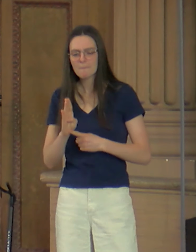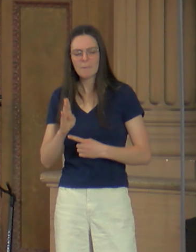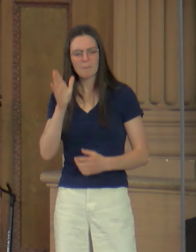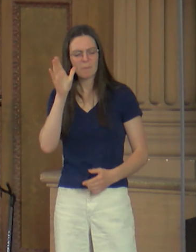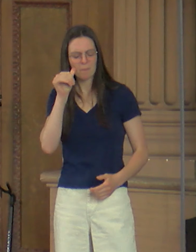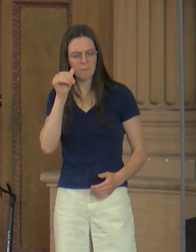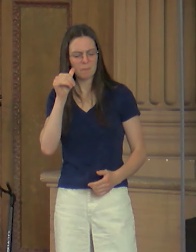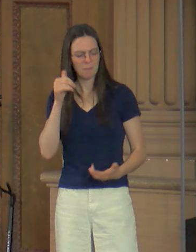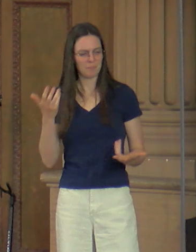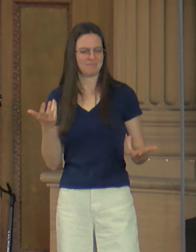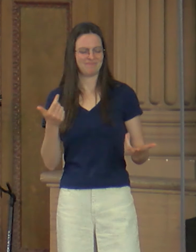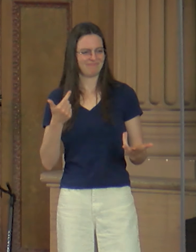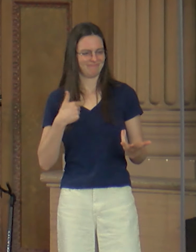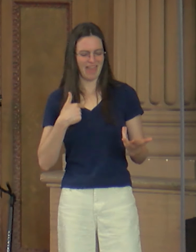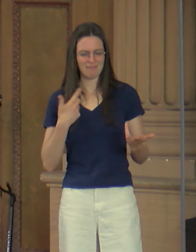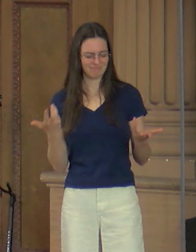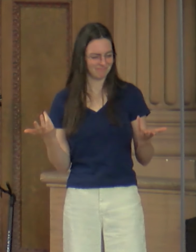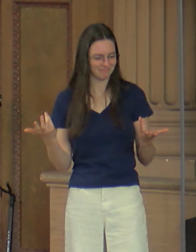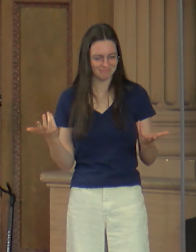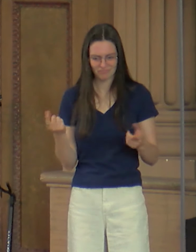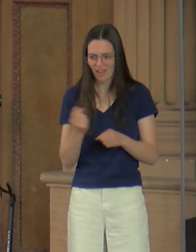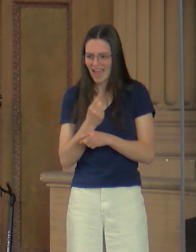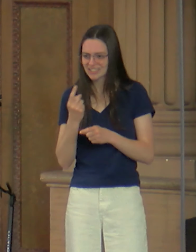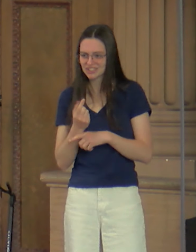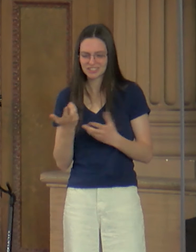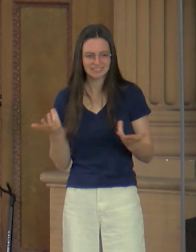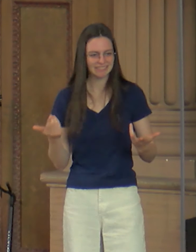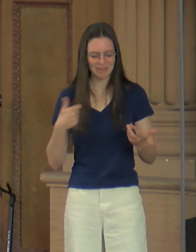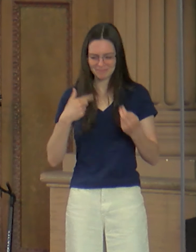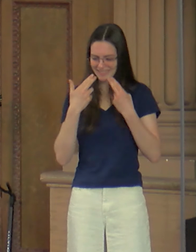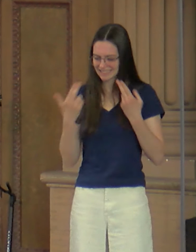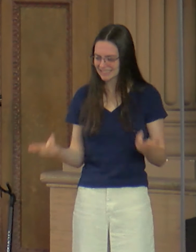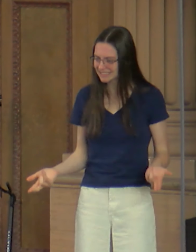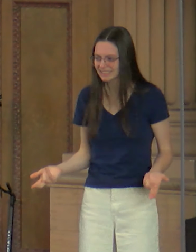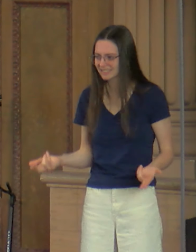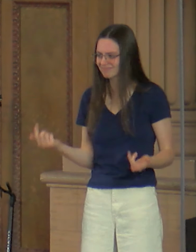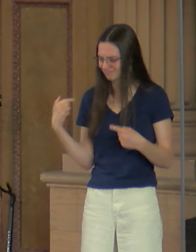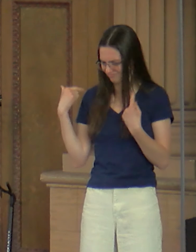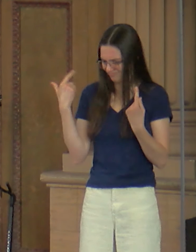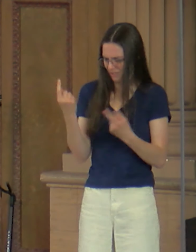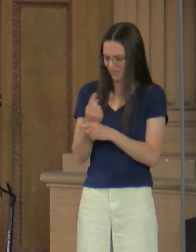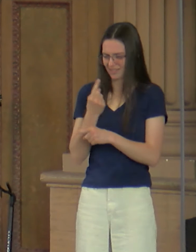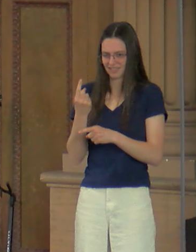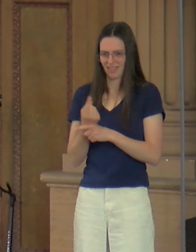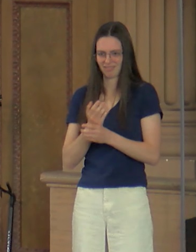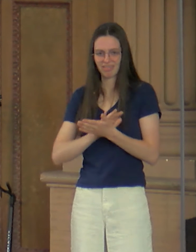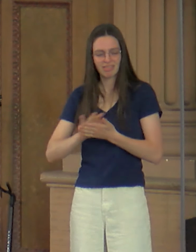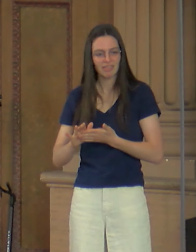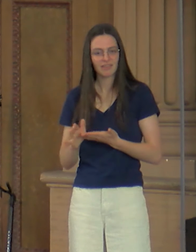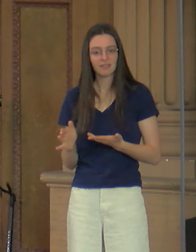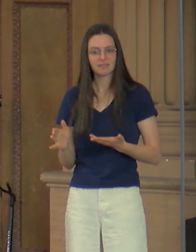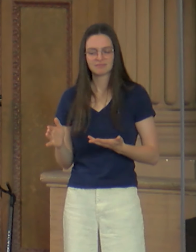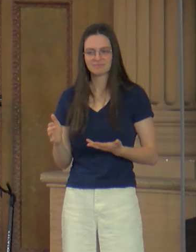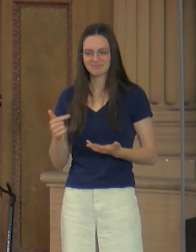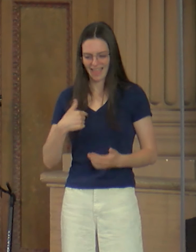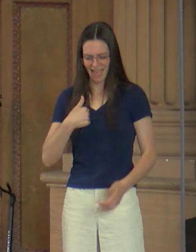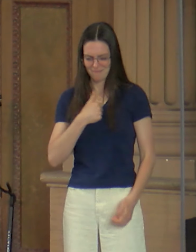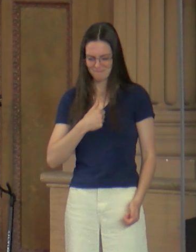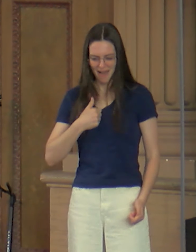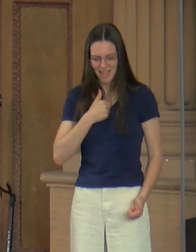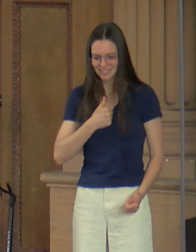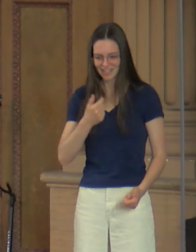absolute perfection, but he says, I didn't do anything more than anybody else to deserve this. I have been righteous. He's not going to apologize for something that he didn't